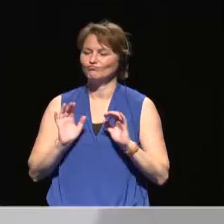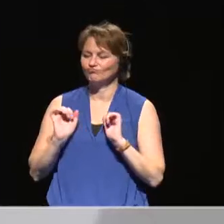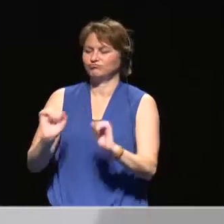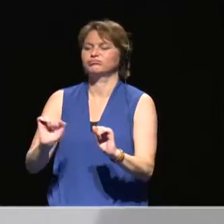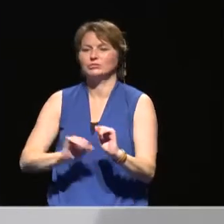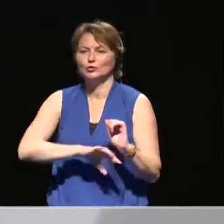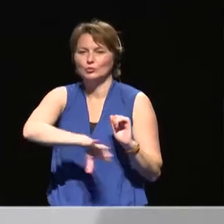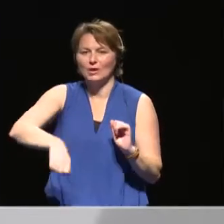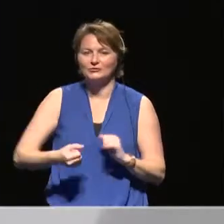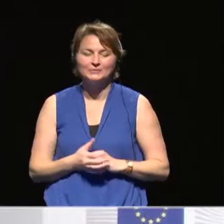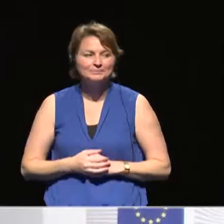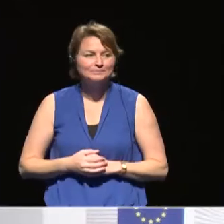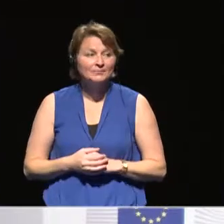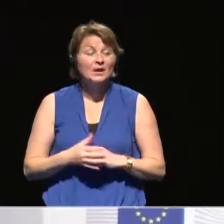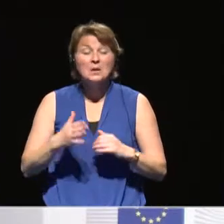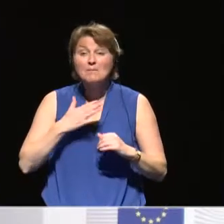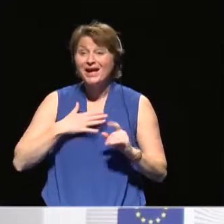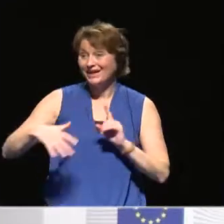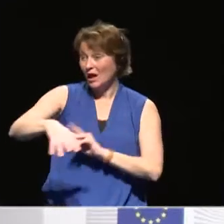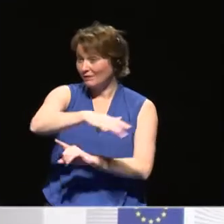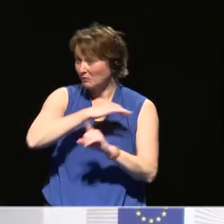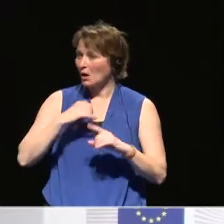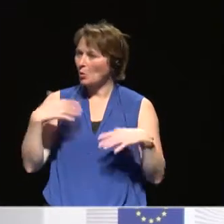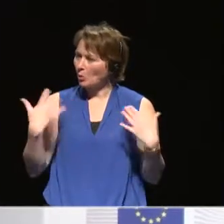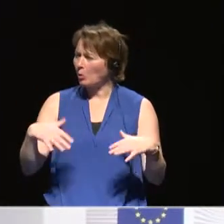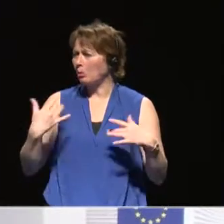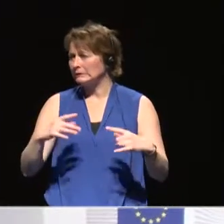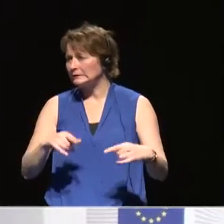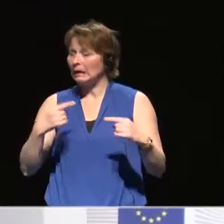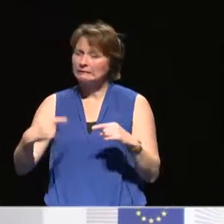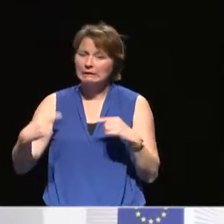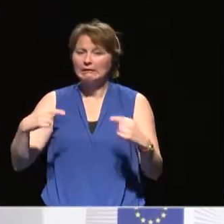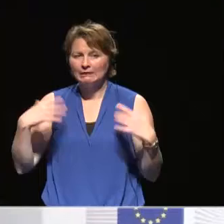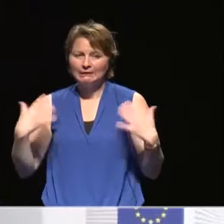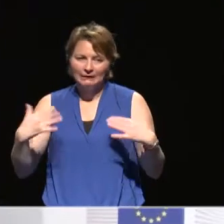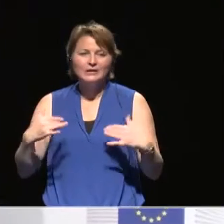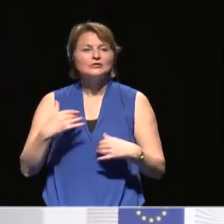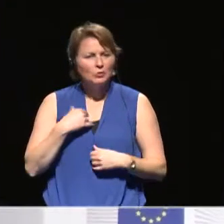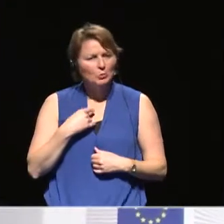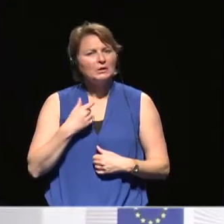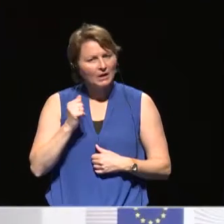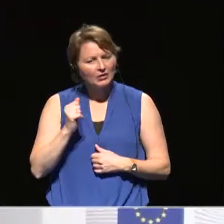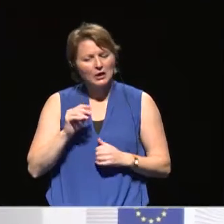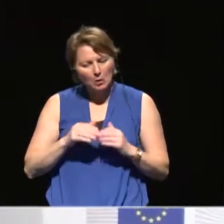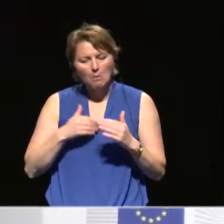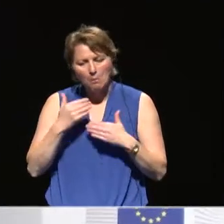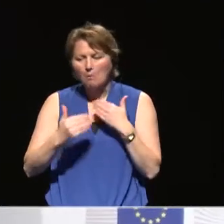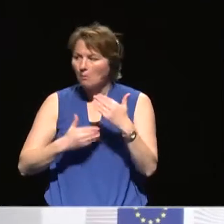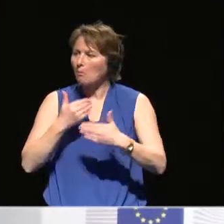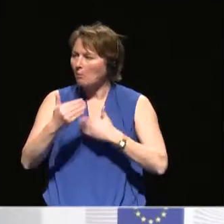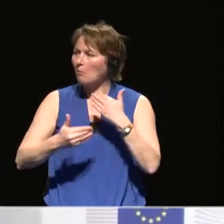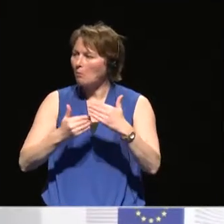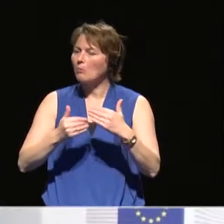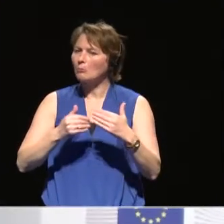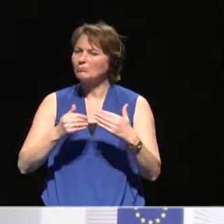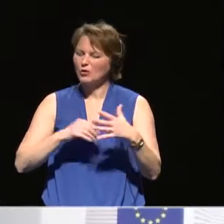very challenging environment, but I think over the past few years, we have made some headways in terms of fighting corruption, and I'll just share with you briefly some